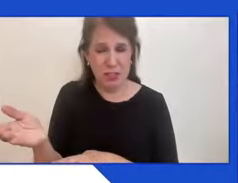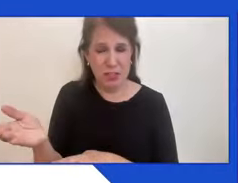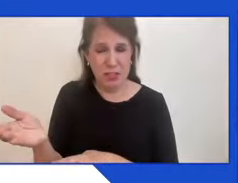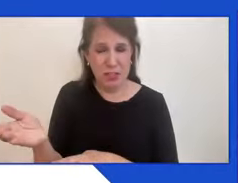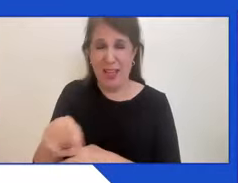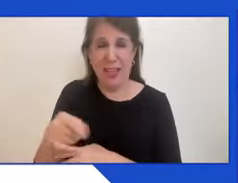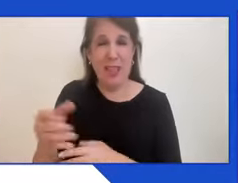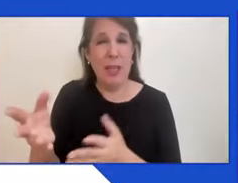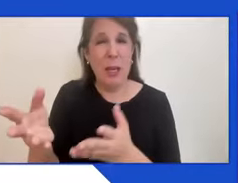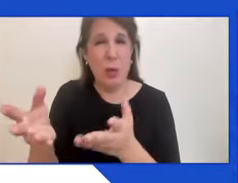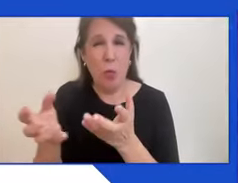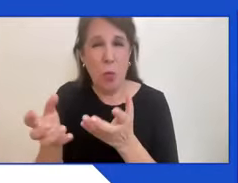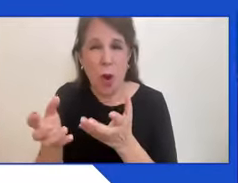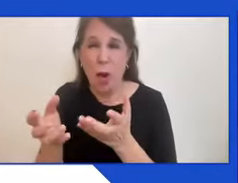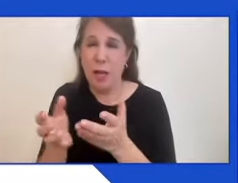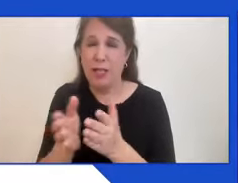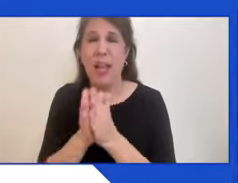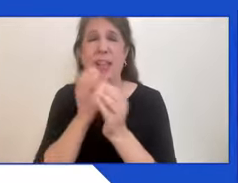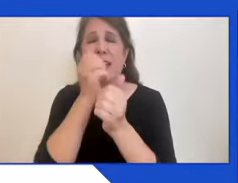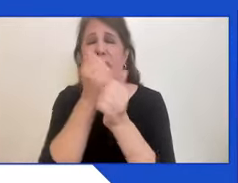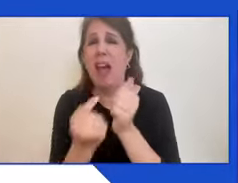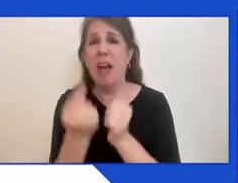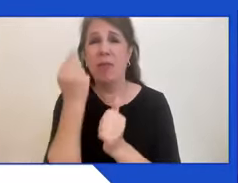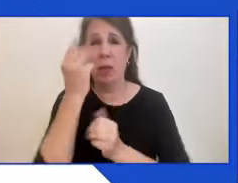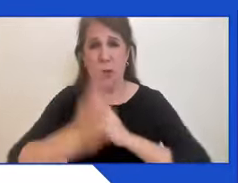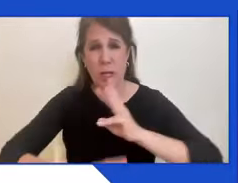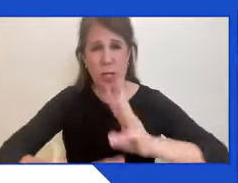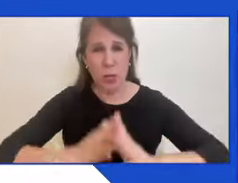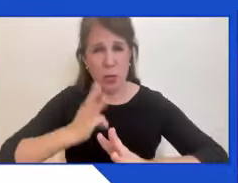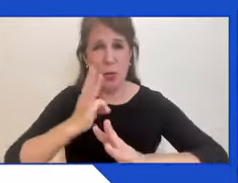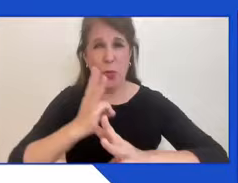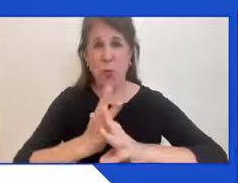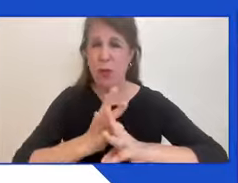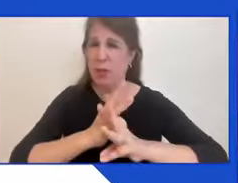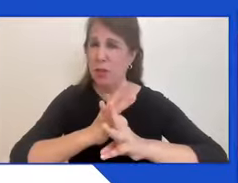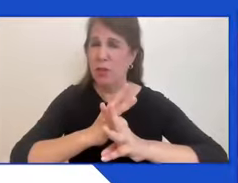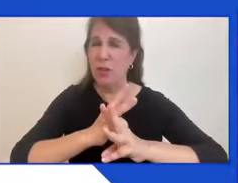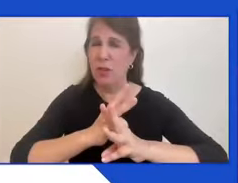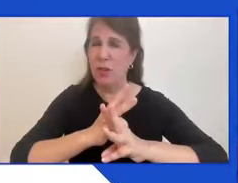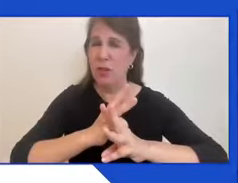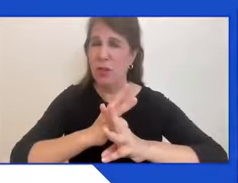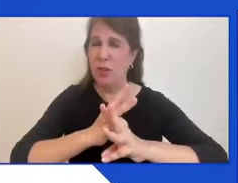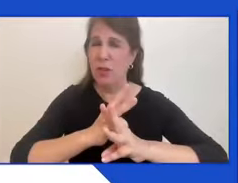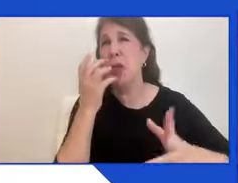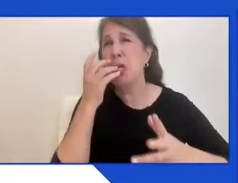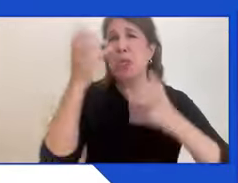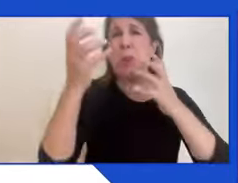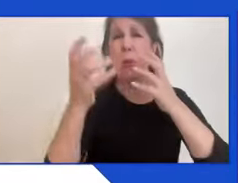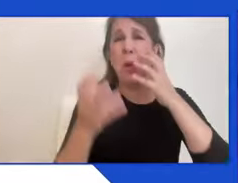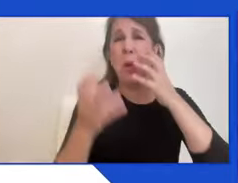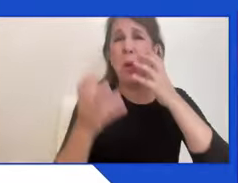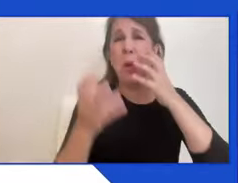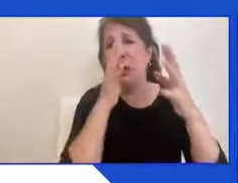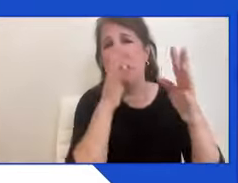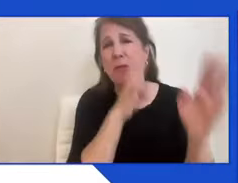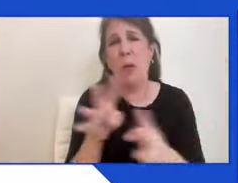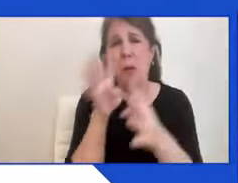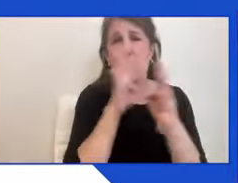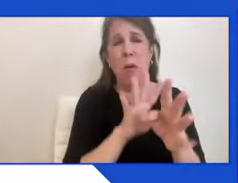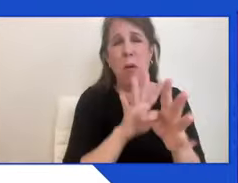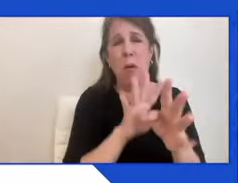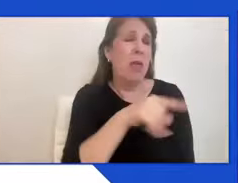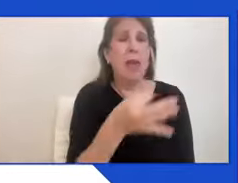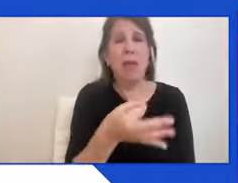ask everyone in the world, all the screamers, the indifferent, the experts,